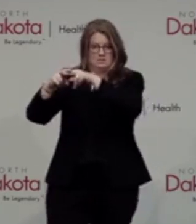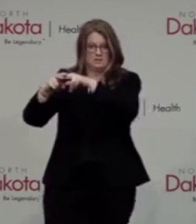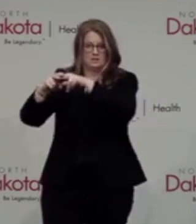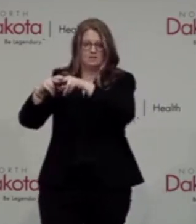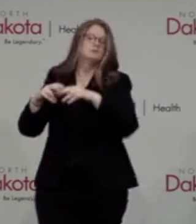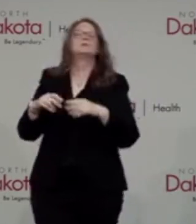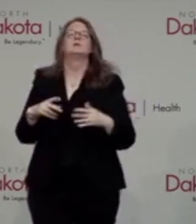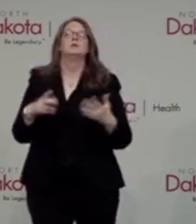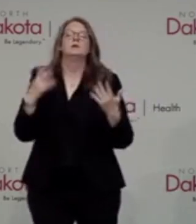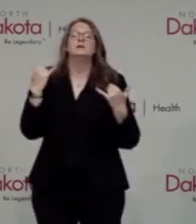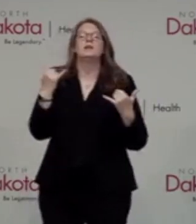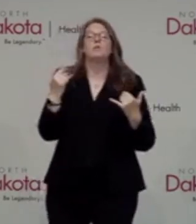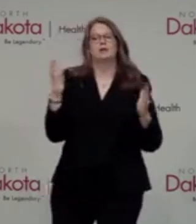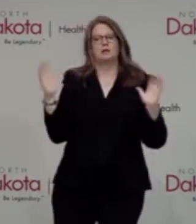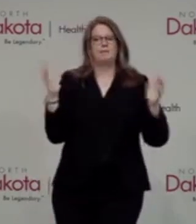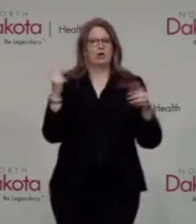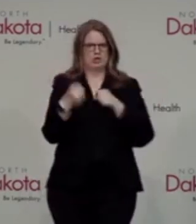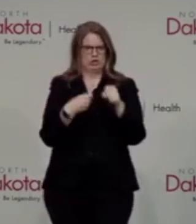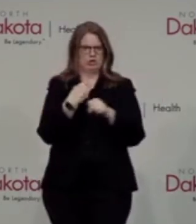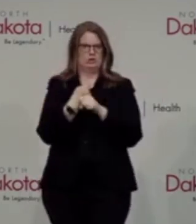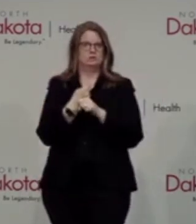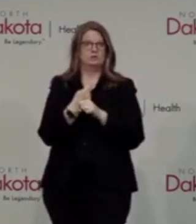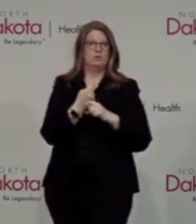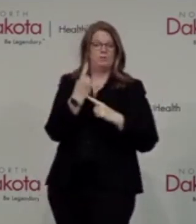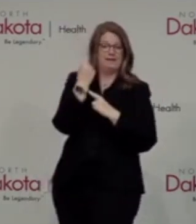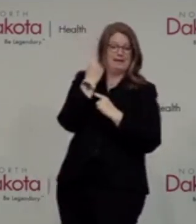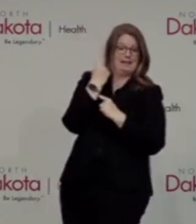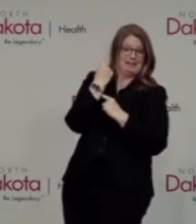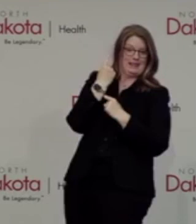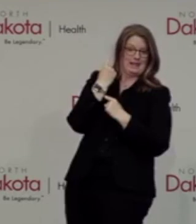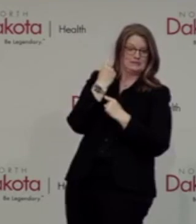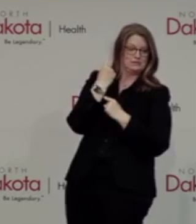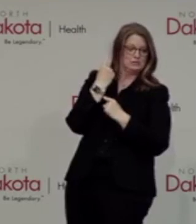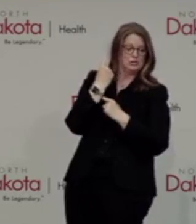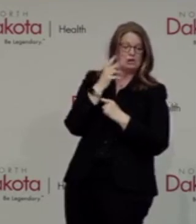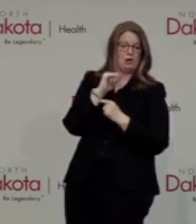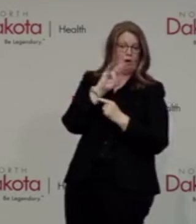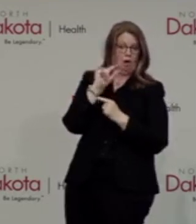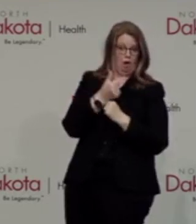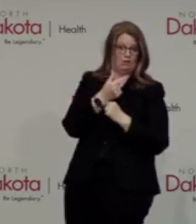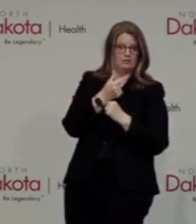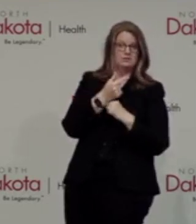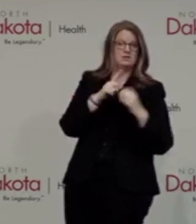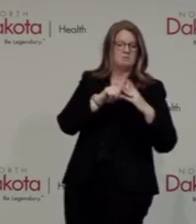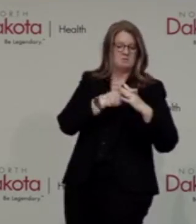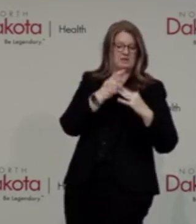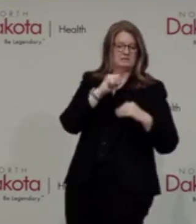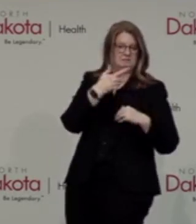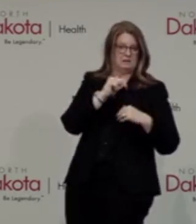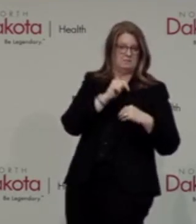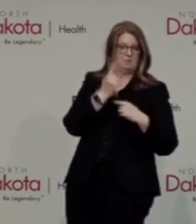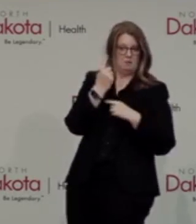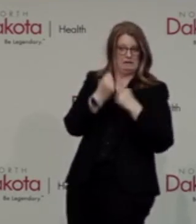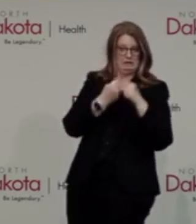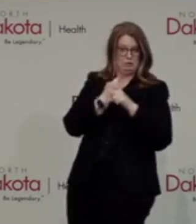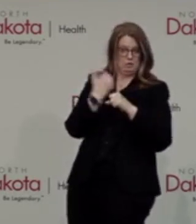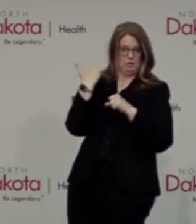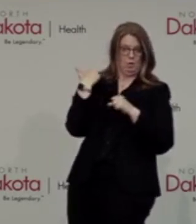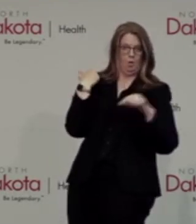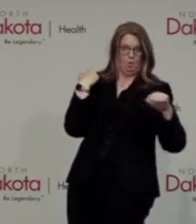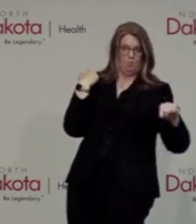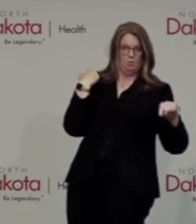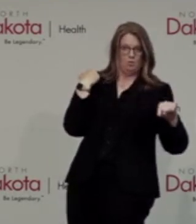look at year-over-year numbers, comparing this to where we were at the beginning of August and the beginning of September a year ago, before